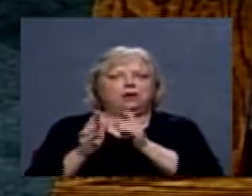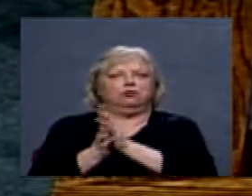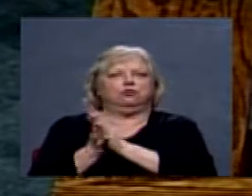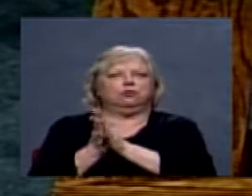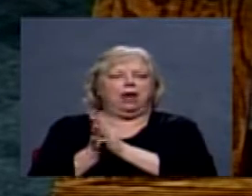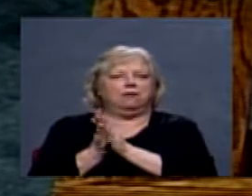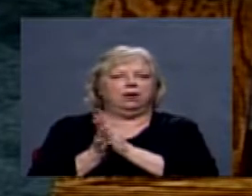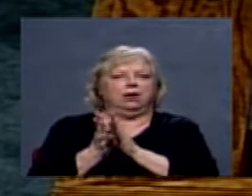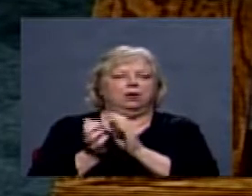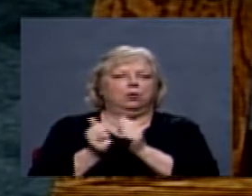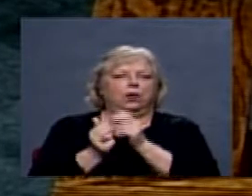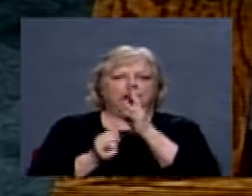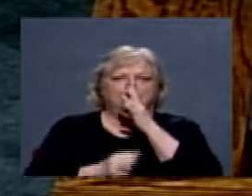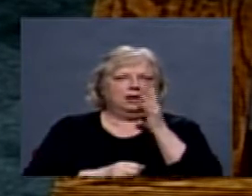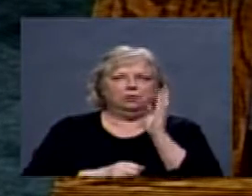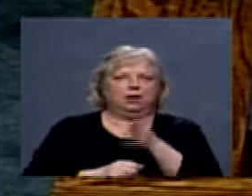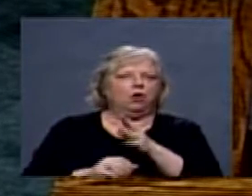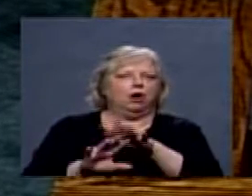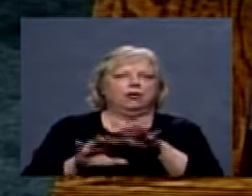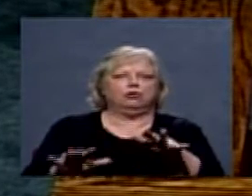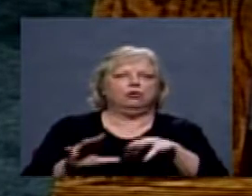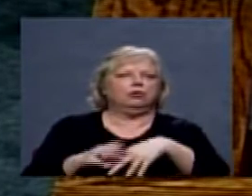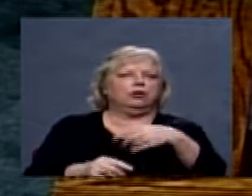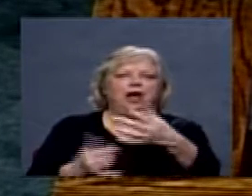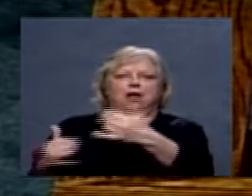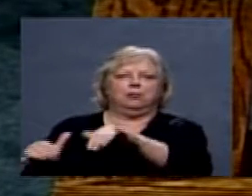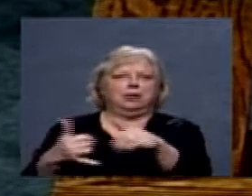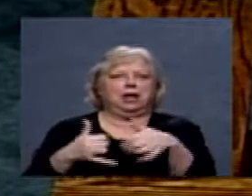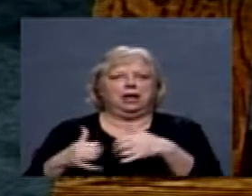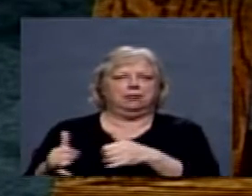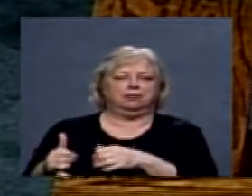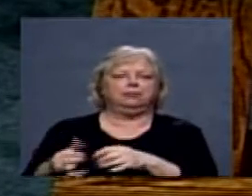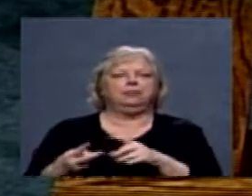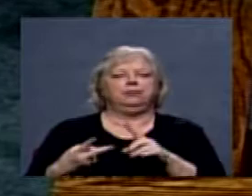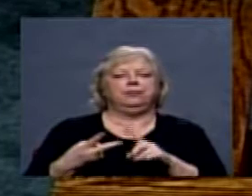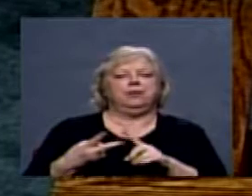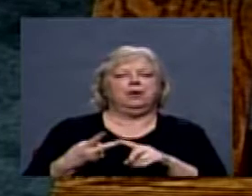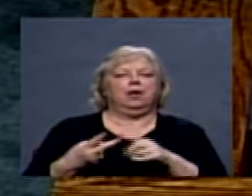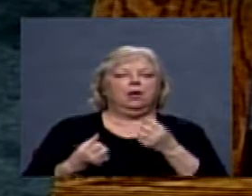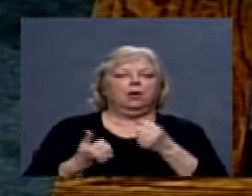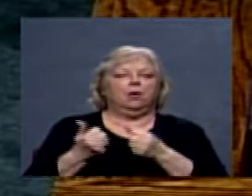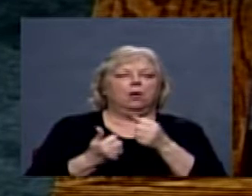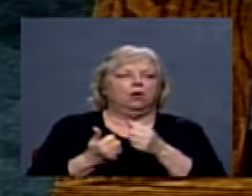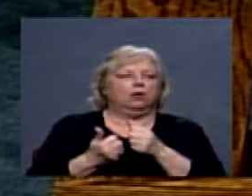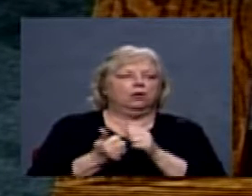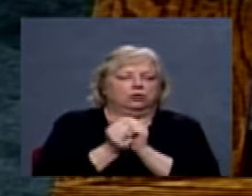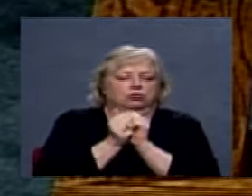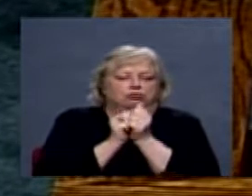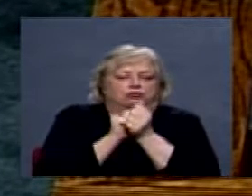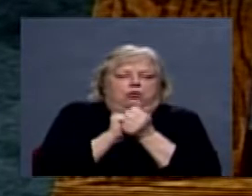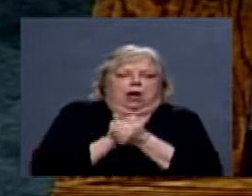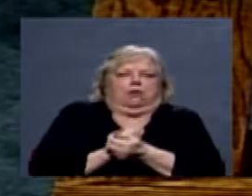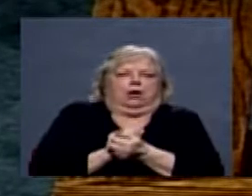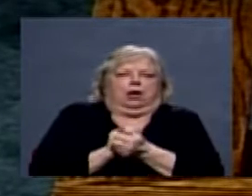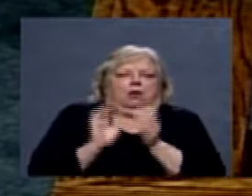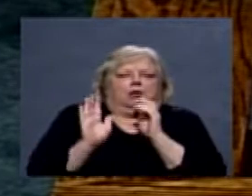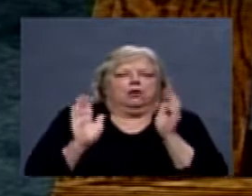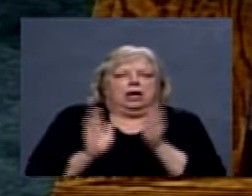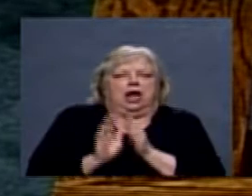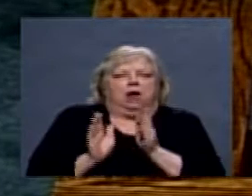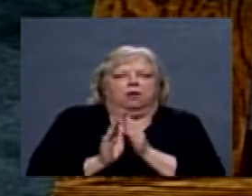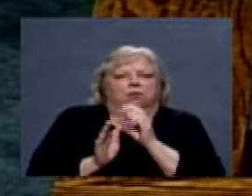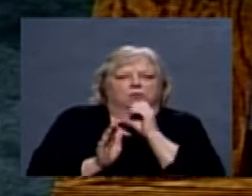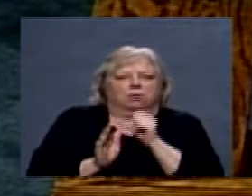disregard to the many children that are at play. There are cars crowding along our narrow, outdated